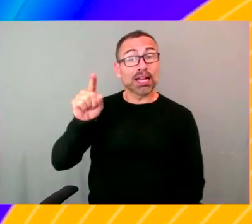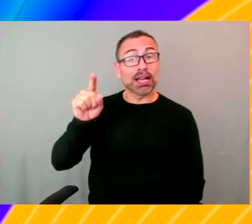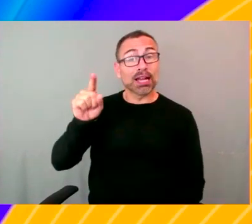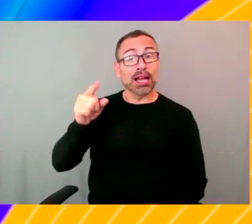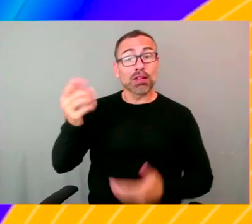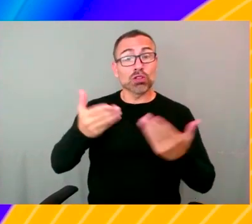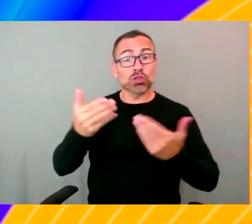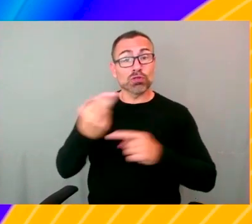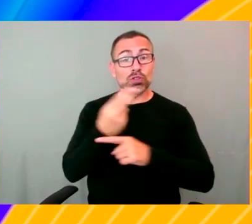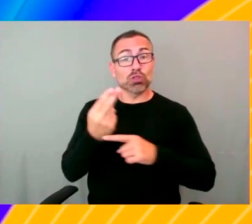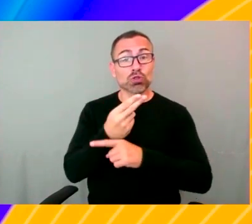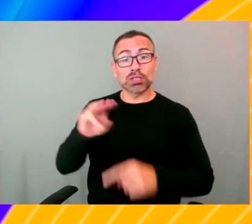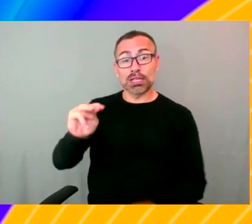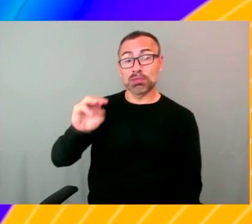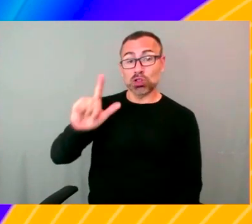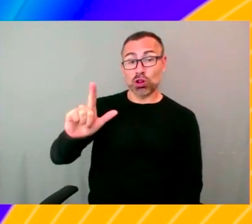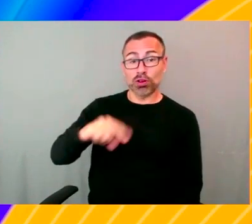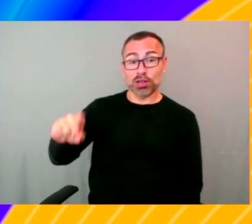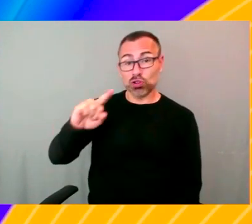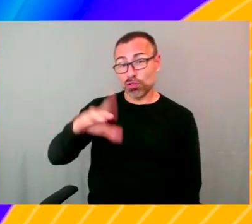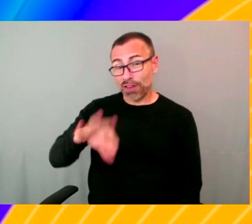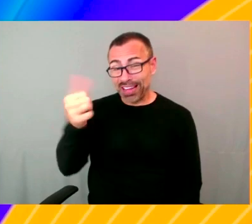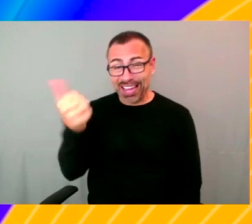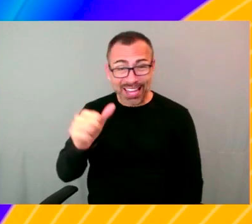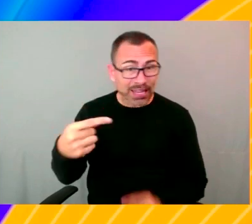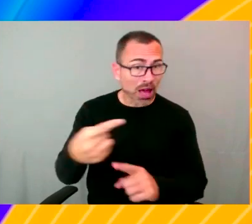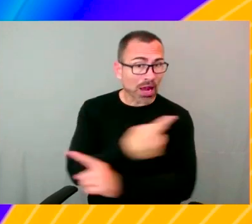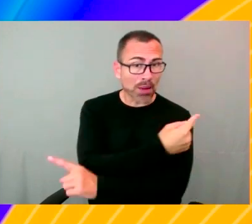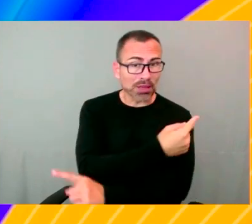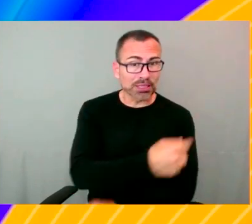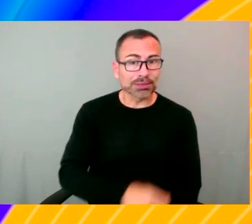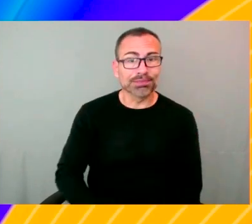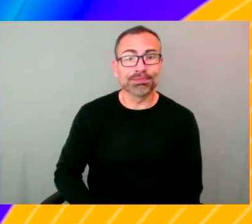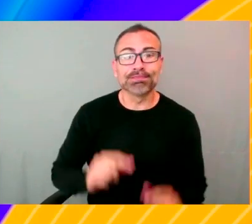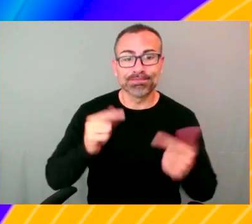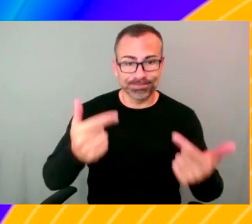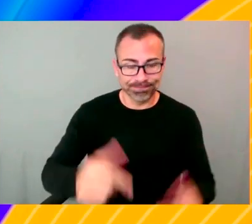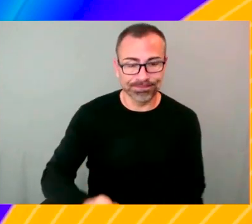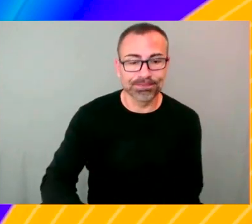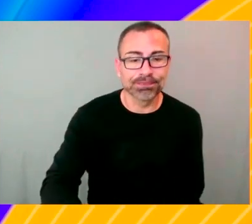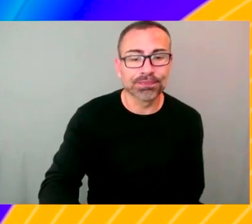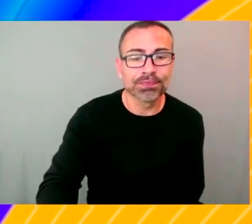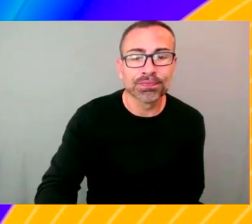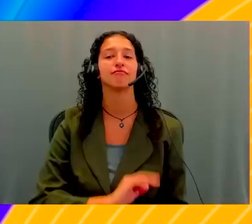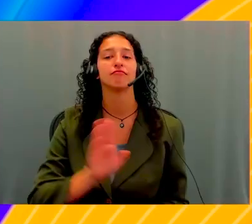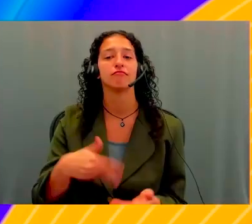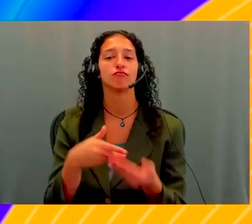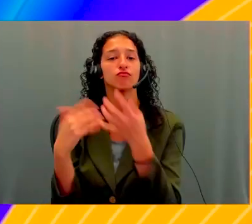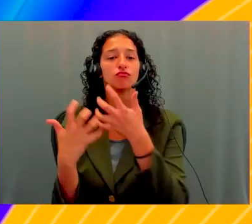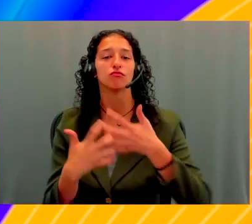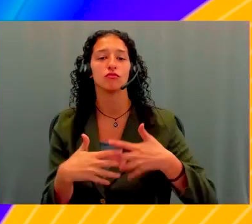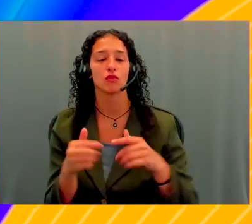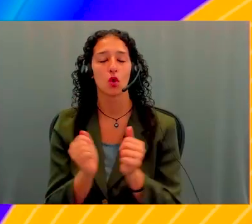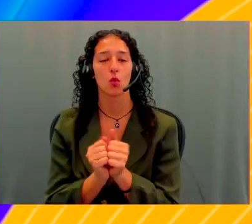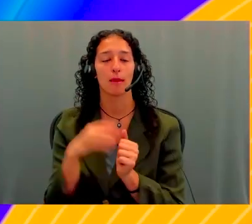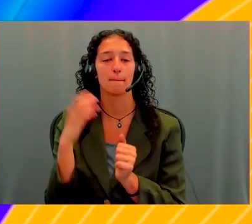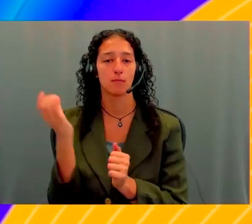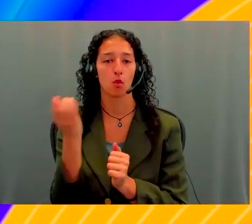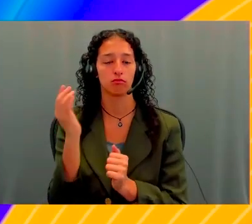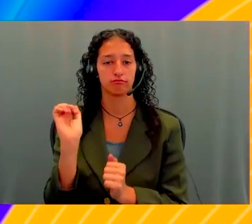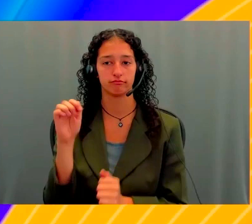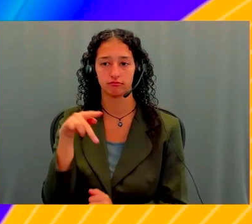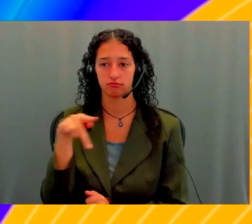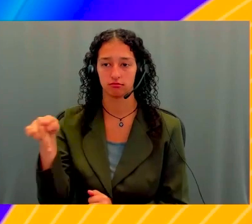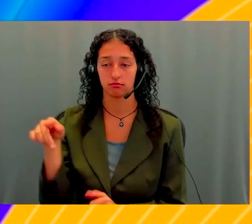to find any kind of anomalies for you. And then all of this comes together in a companion mobile app. So you can see it in the console,